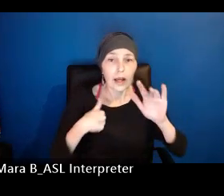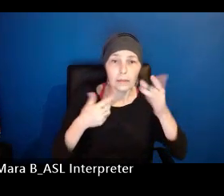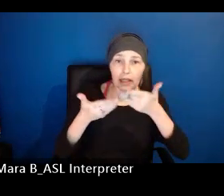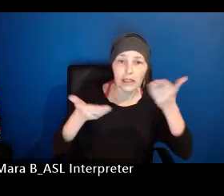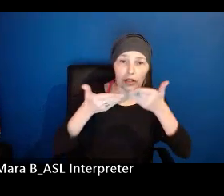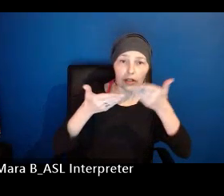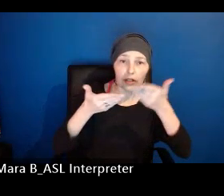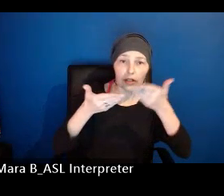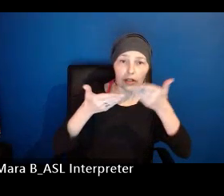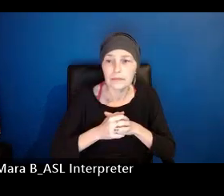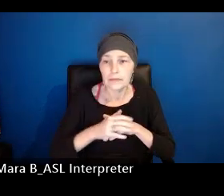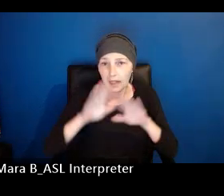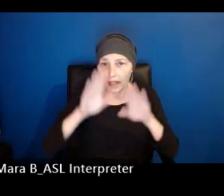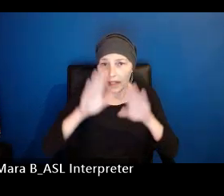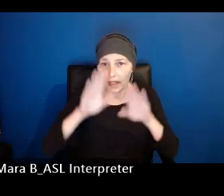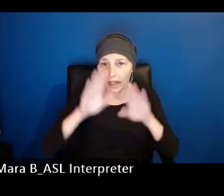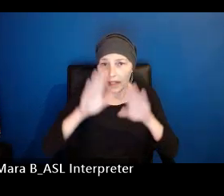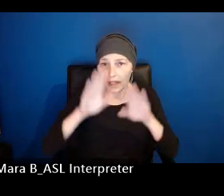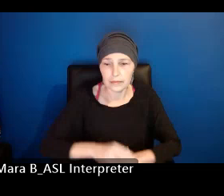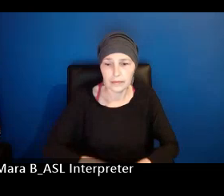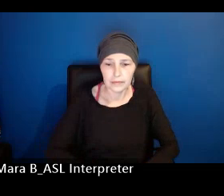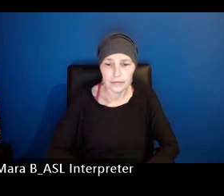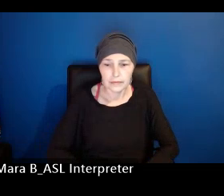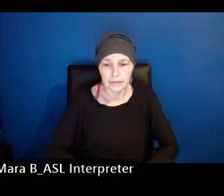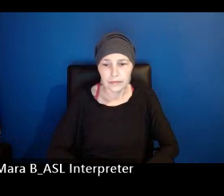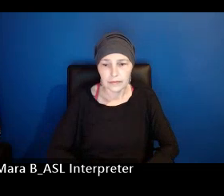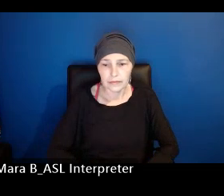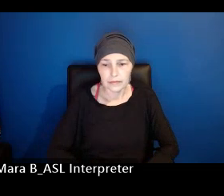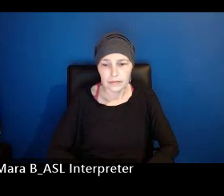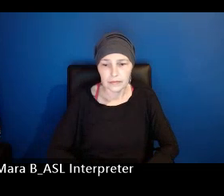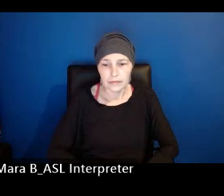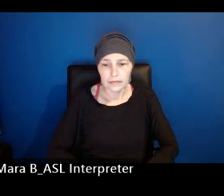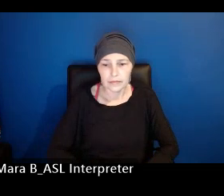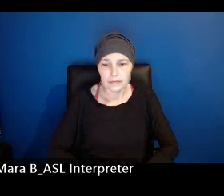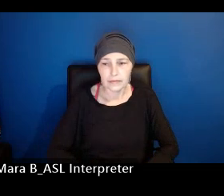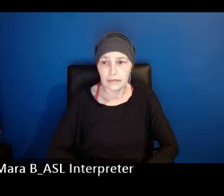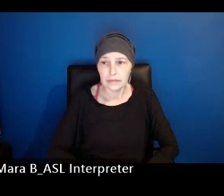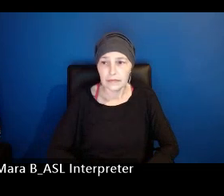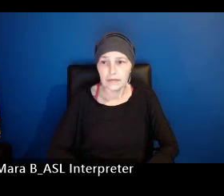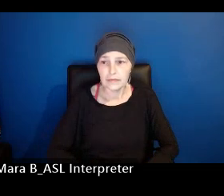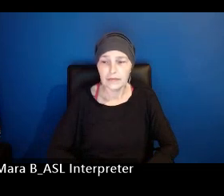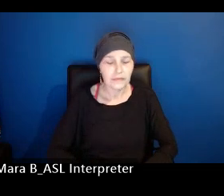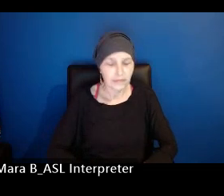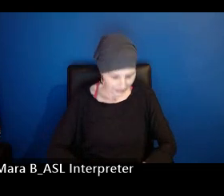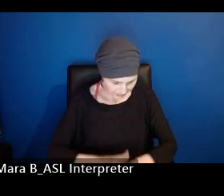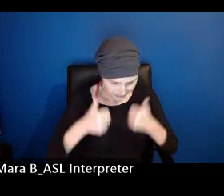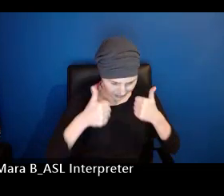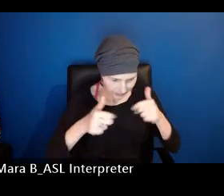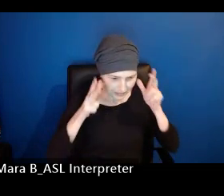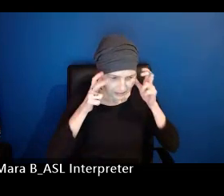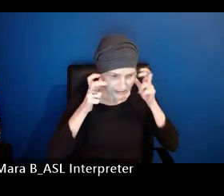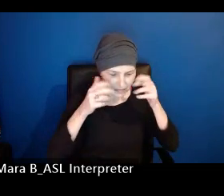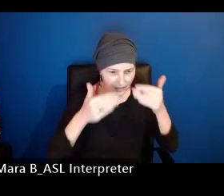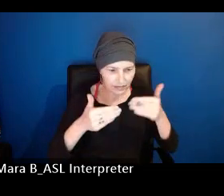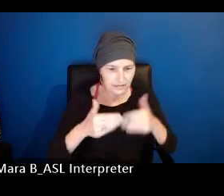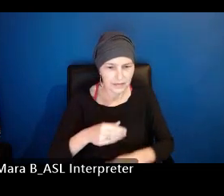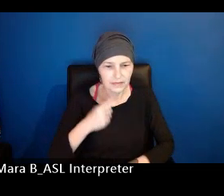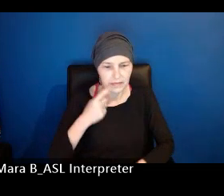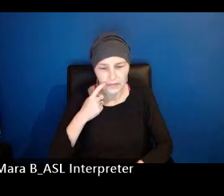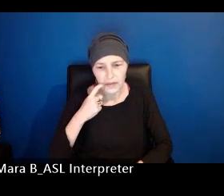great. Hello. Yes. I'm Patience here. is Can you hear me? virtue. We can hear you. Yes, thank you. Okay.